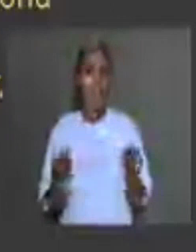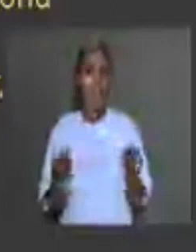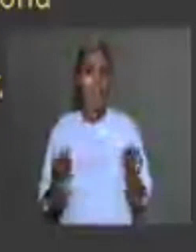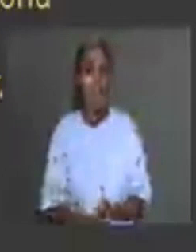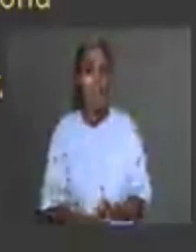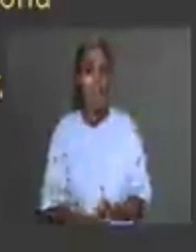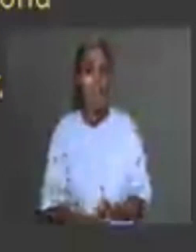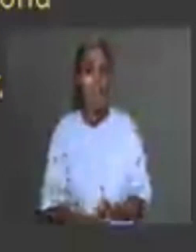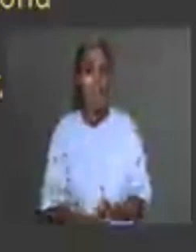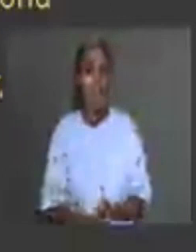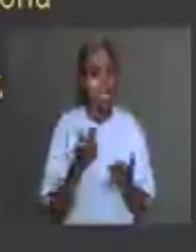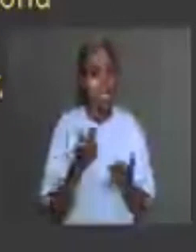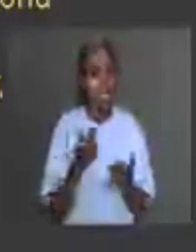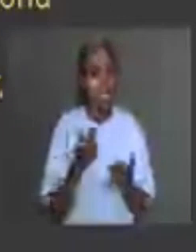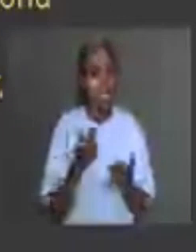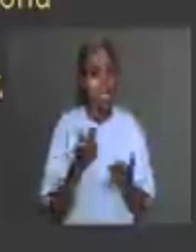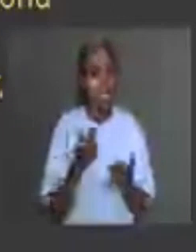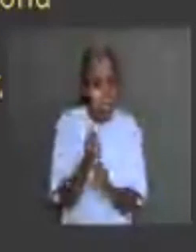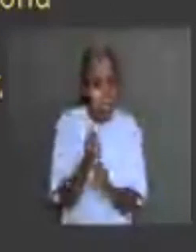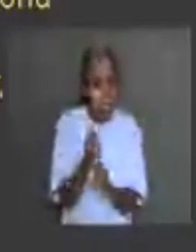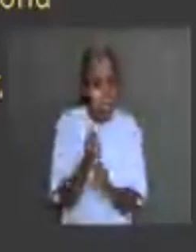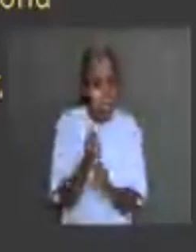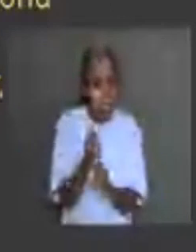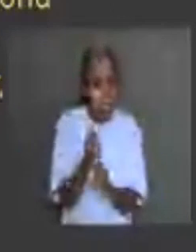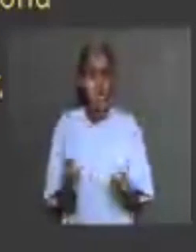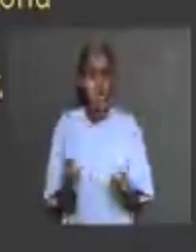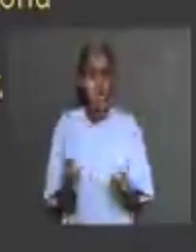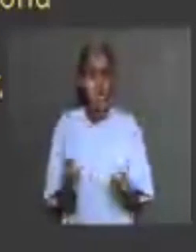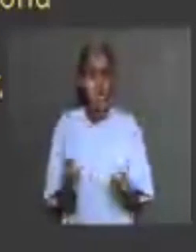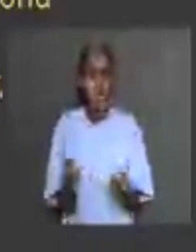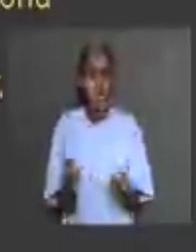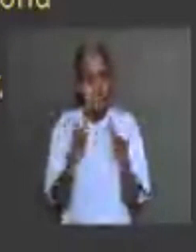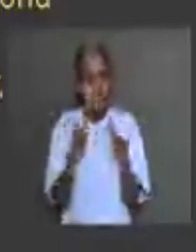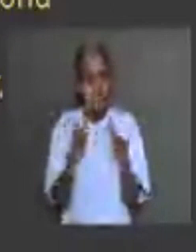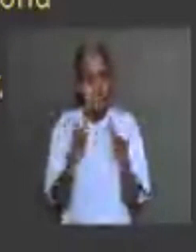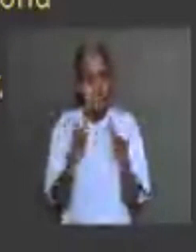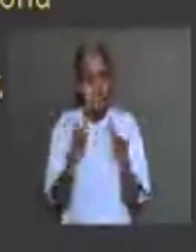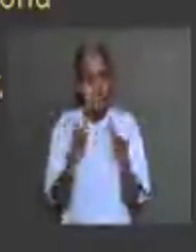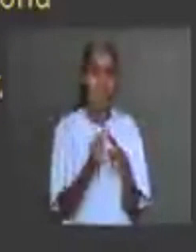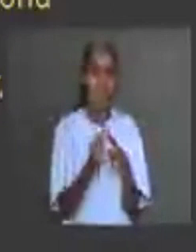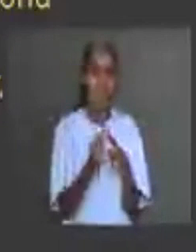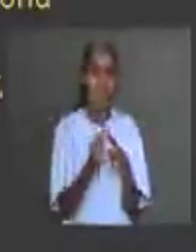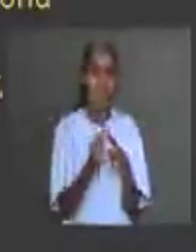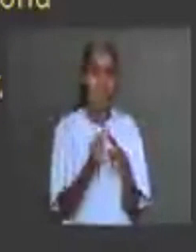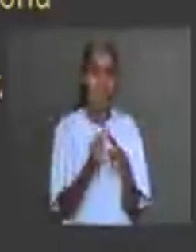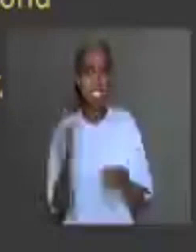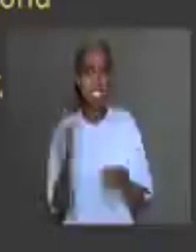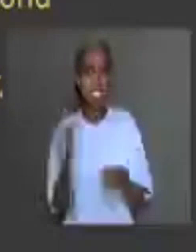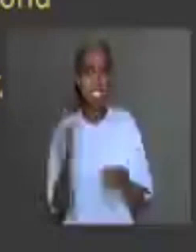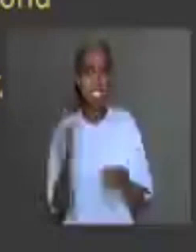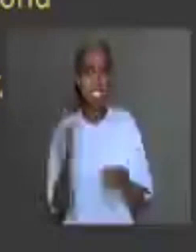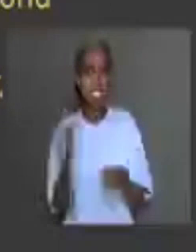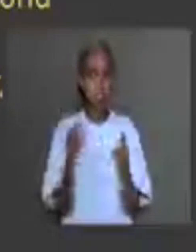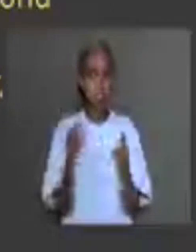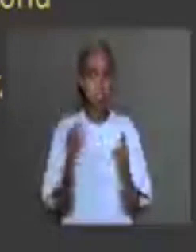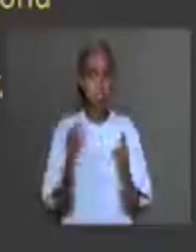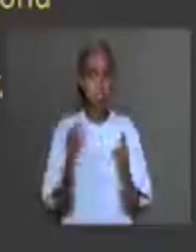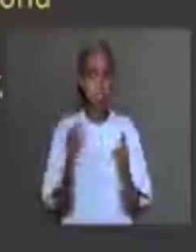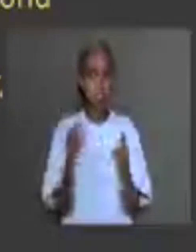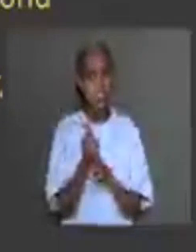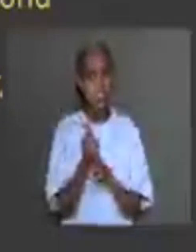It consists of several terms, with each term being the product